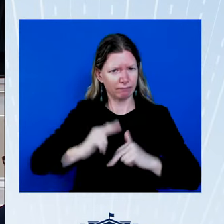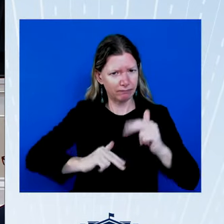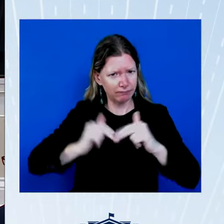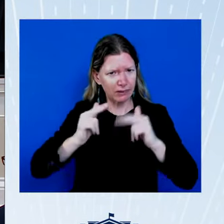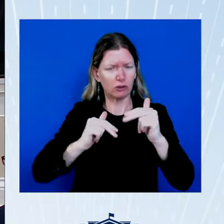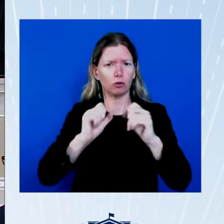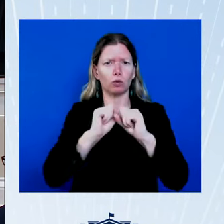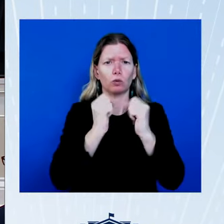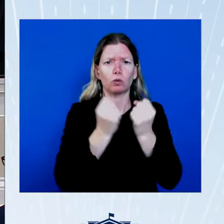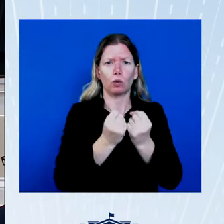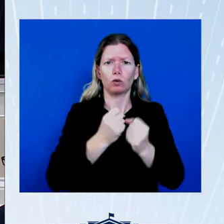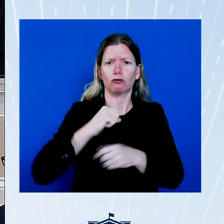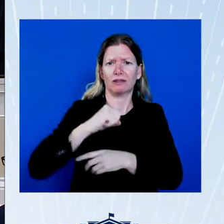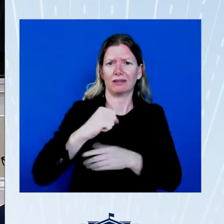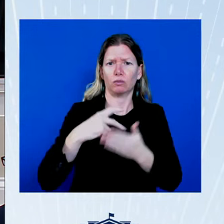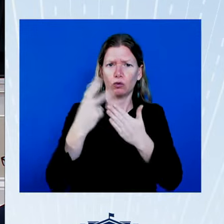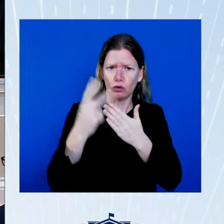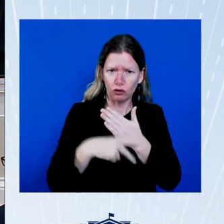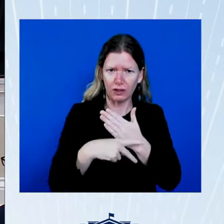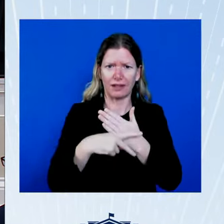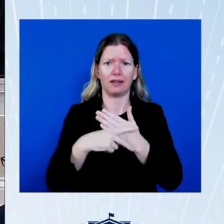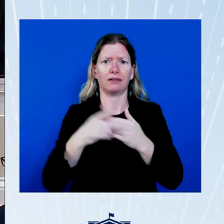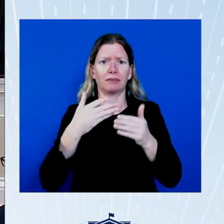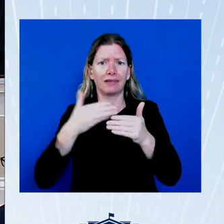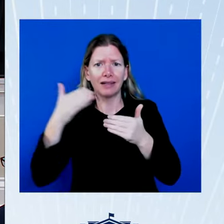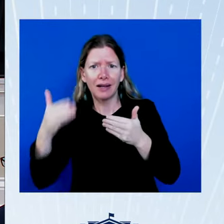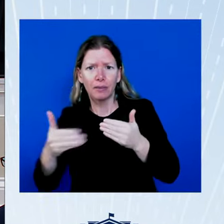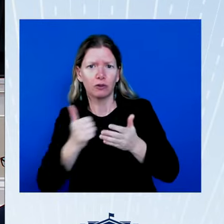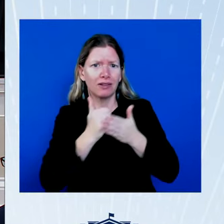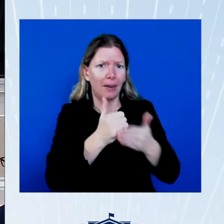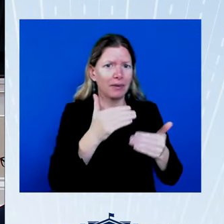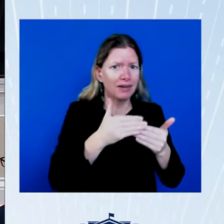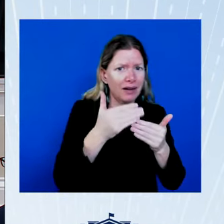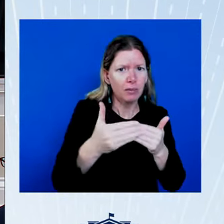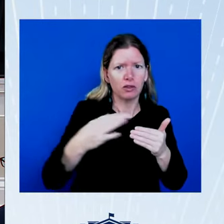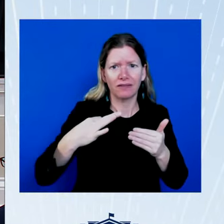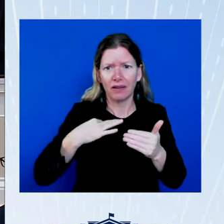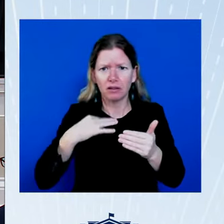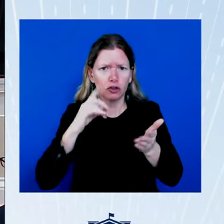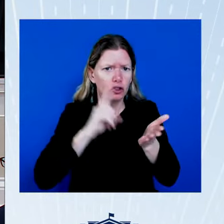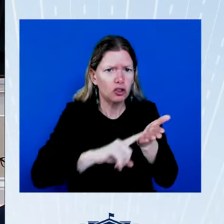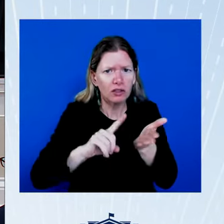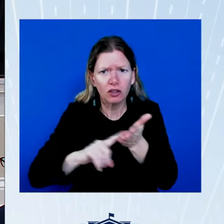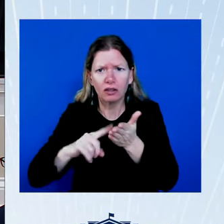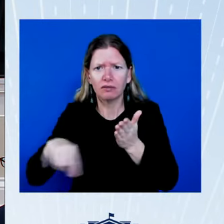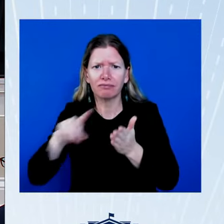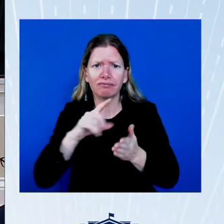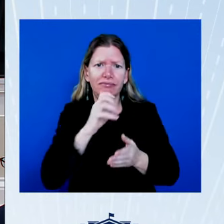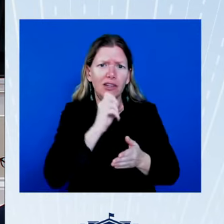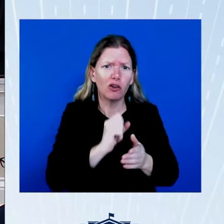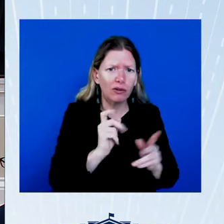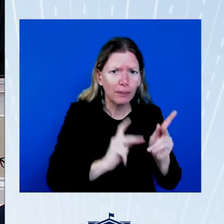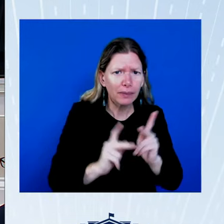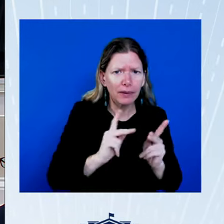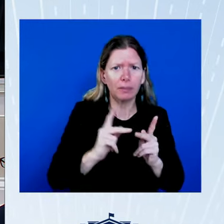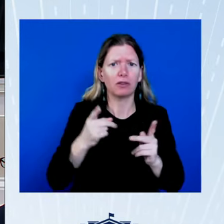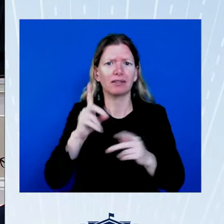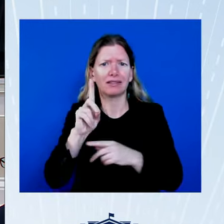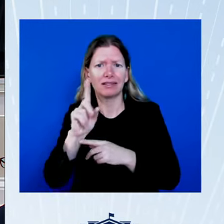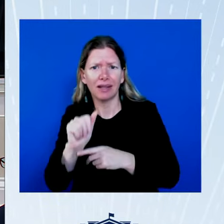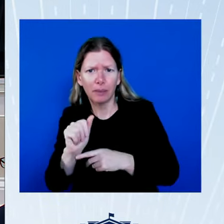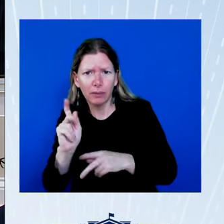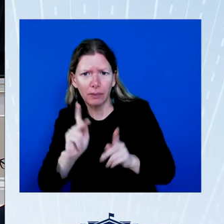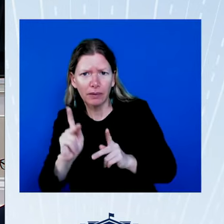chronically disabled, mostly from low-income communities, on extremely hot days to make sure that they were staying safe. But we actually activated